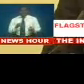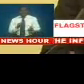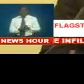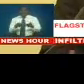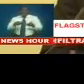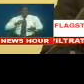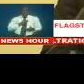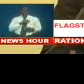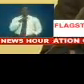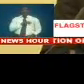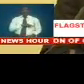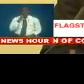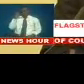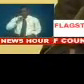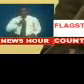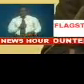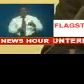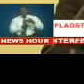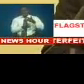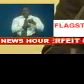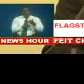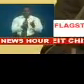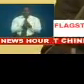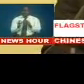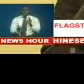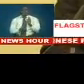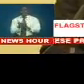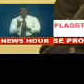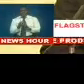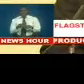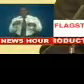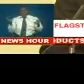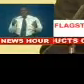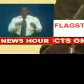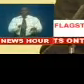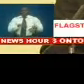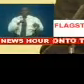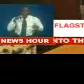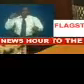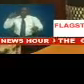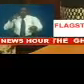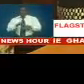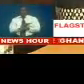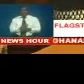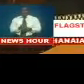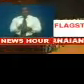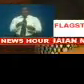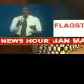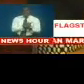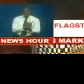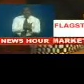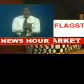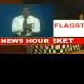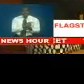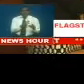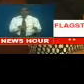as we benefit from the technology that's been developed in the larger Australian mining sector. Relations between the two